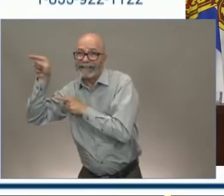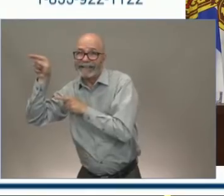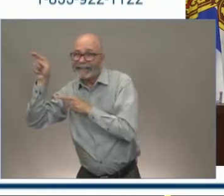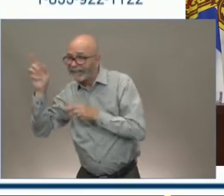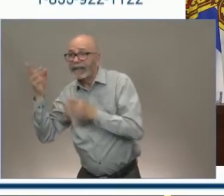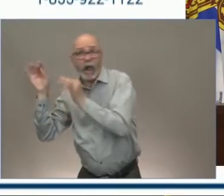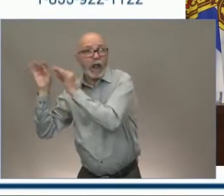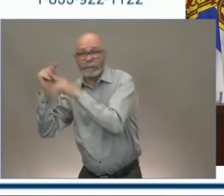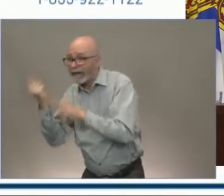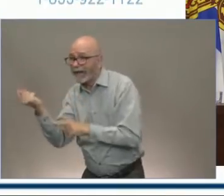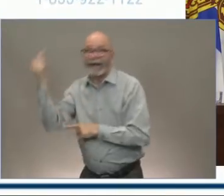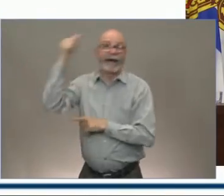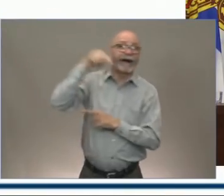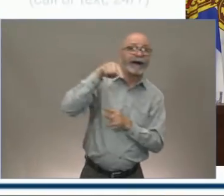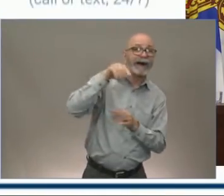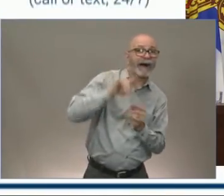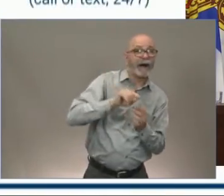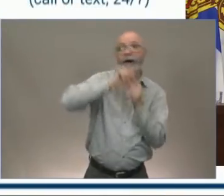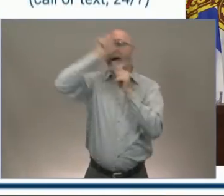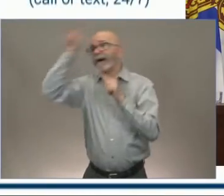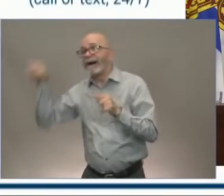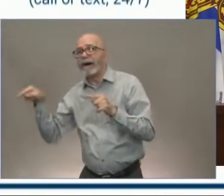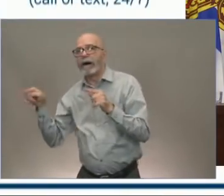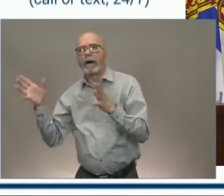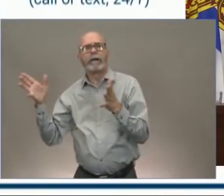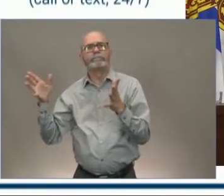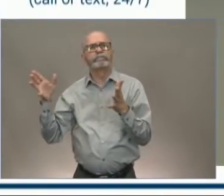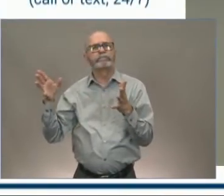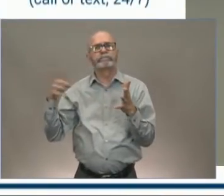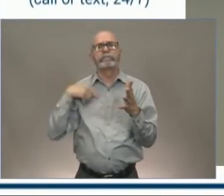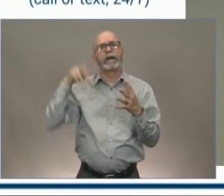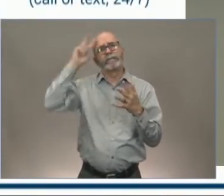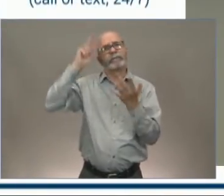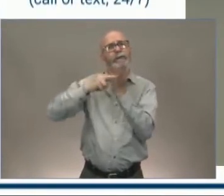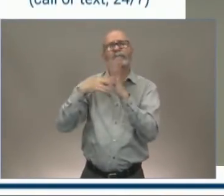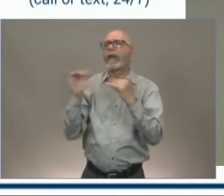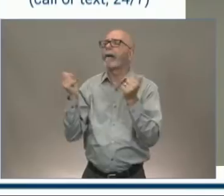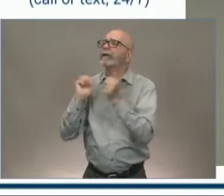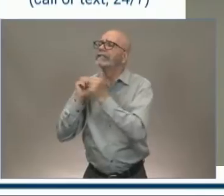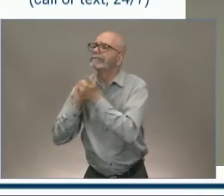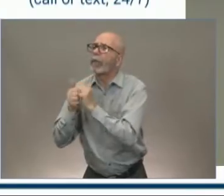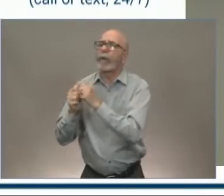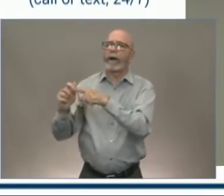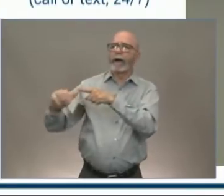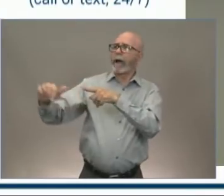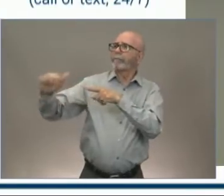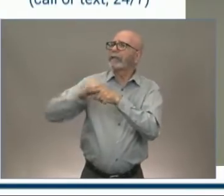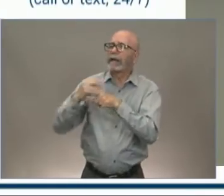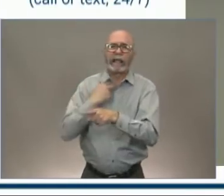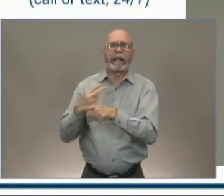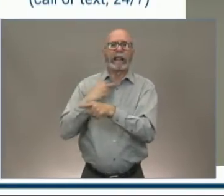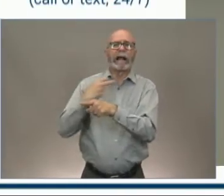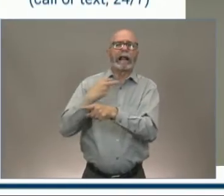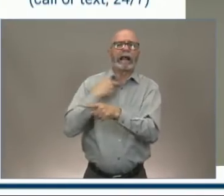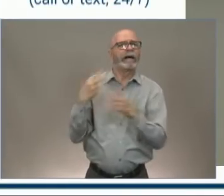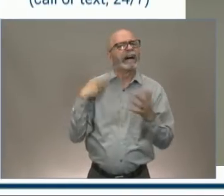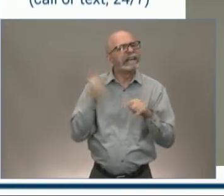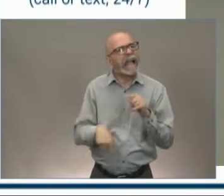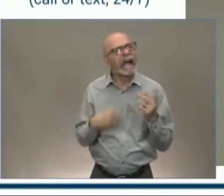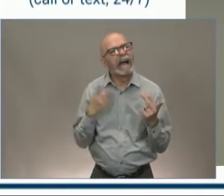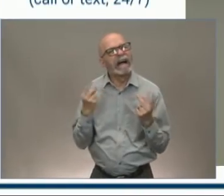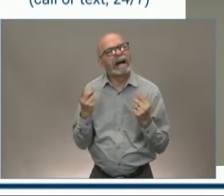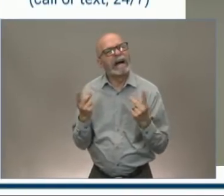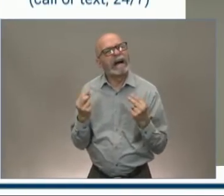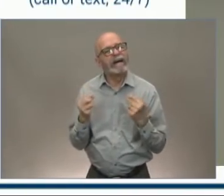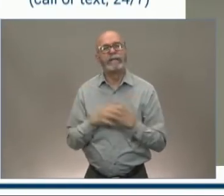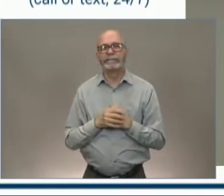teammates? So thanks for the question, Pat. I mean, it's a difficult decision what we made, putting in the border